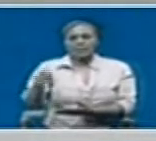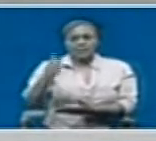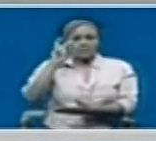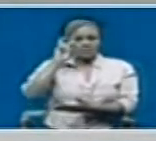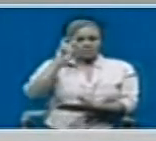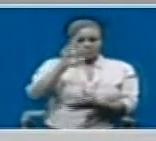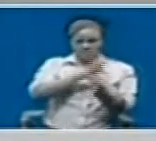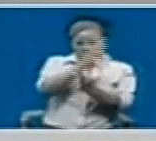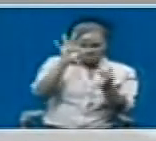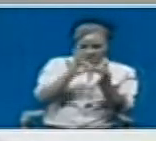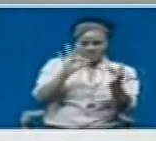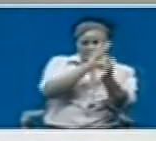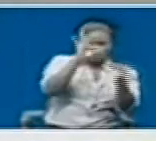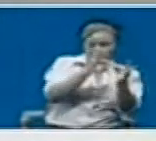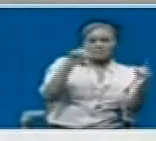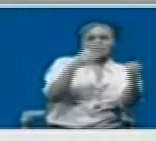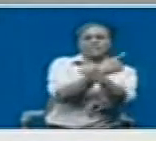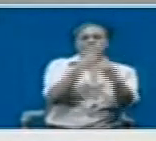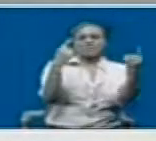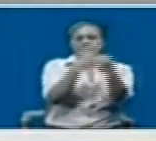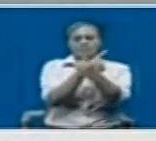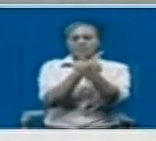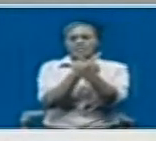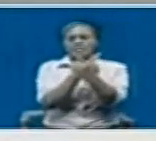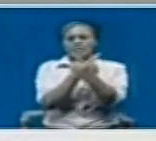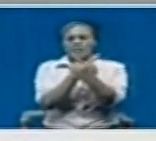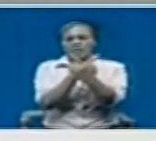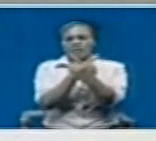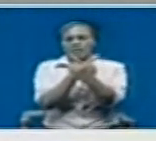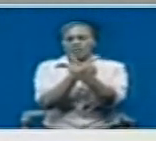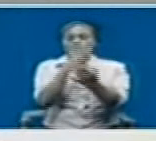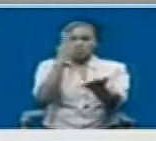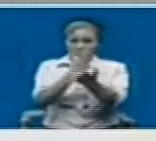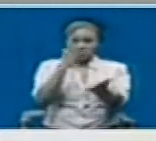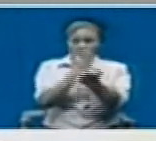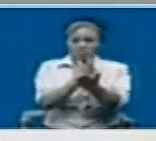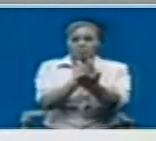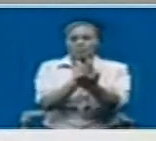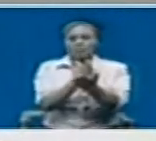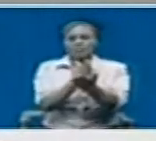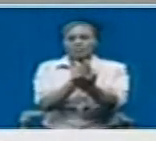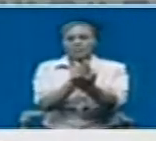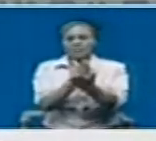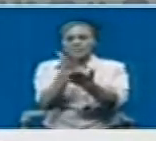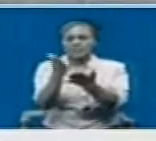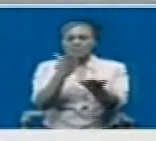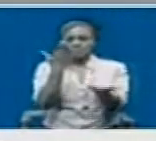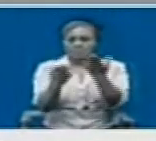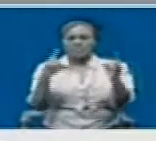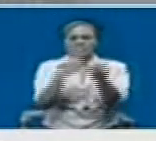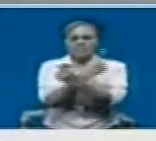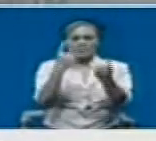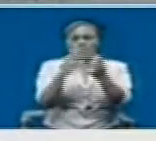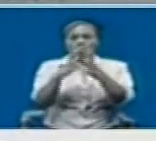at specifics of different courses that can be looked into. Absolutely, and they range in a very